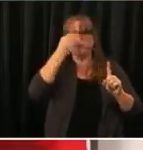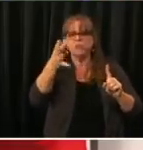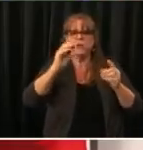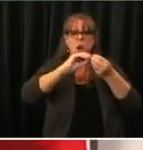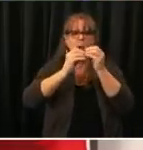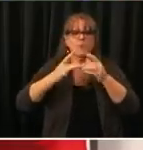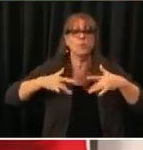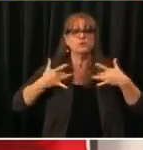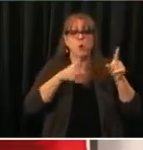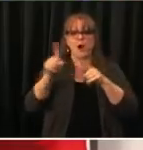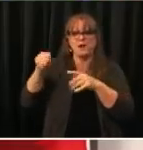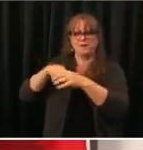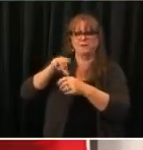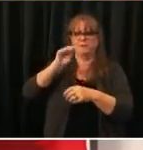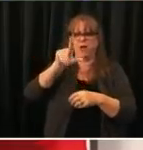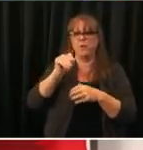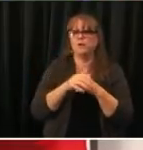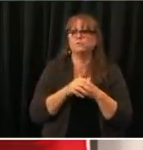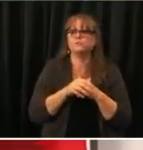Testing numbers for yesterday,